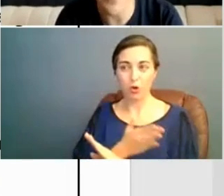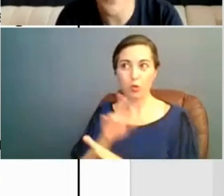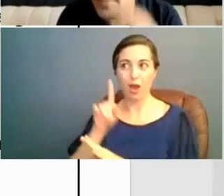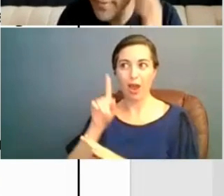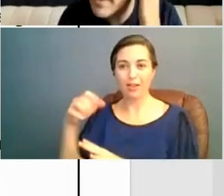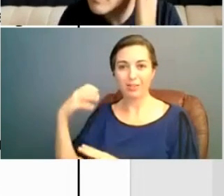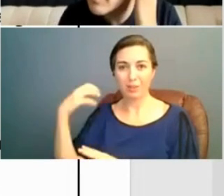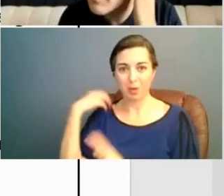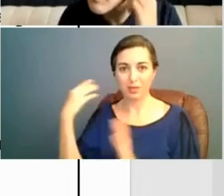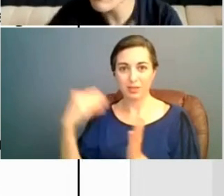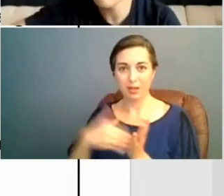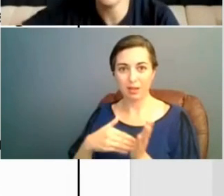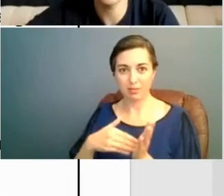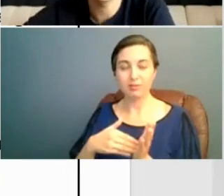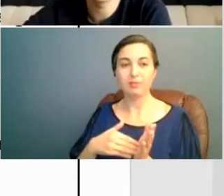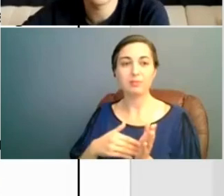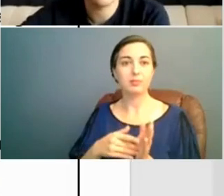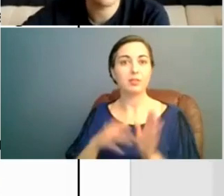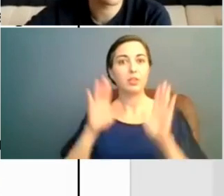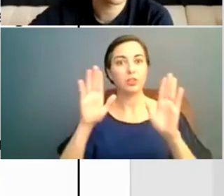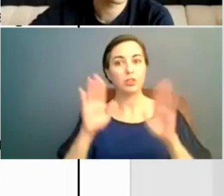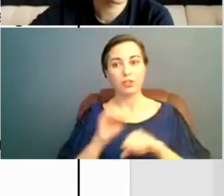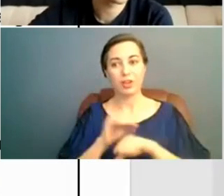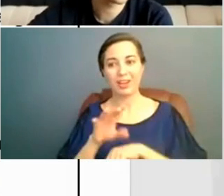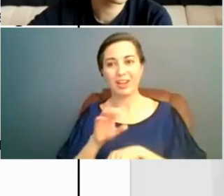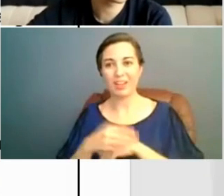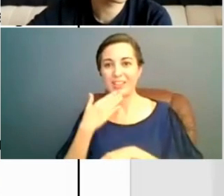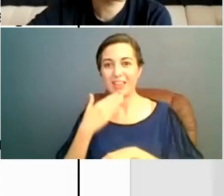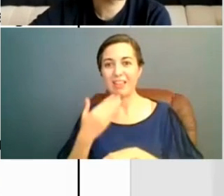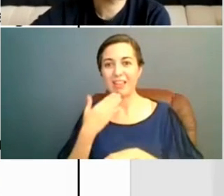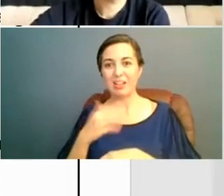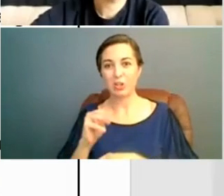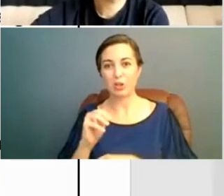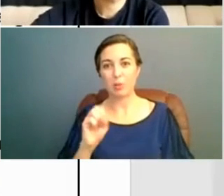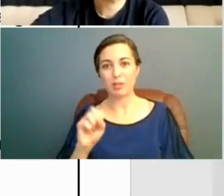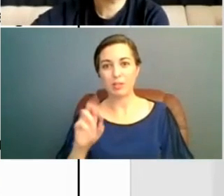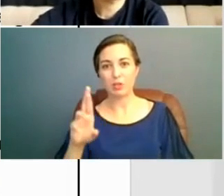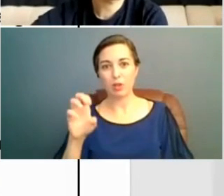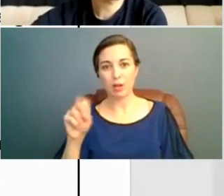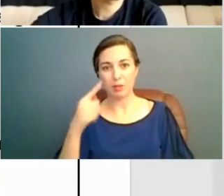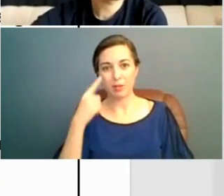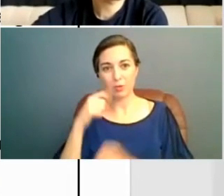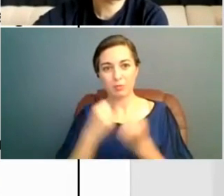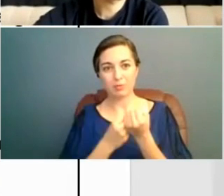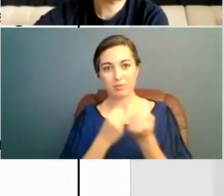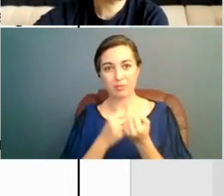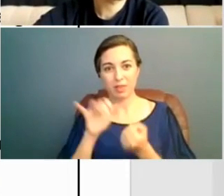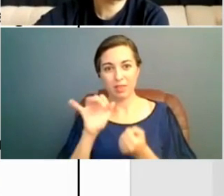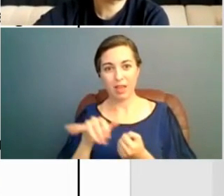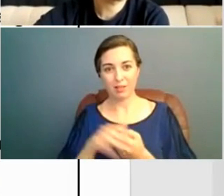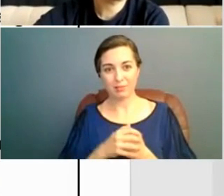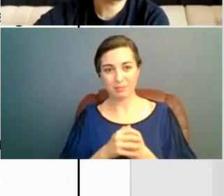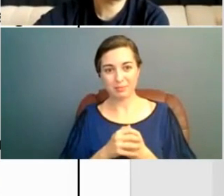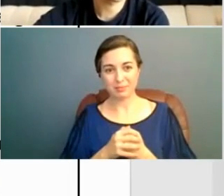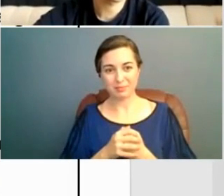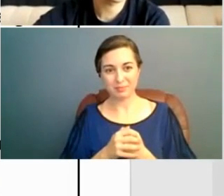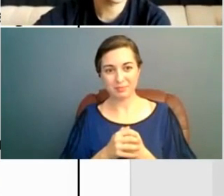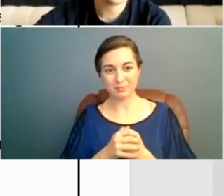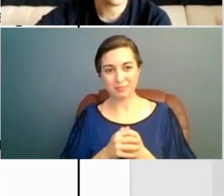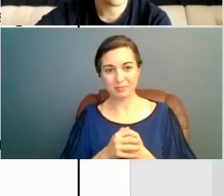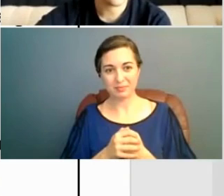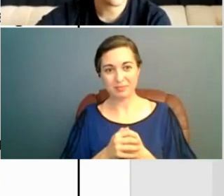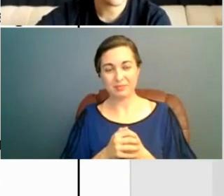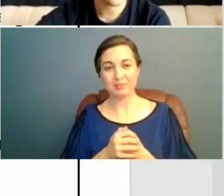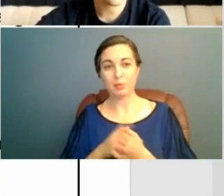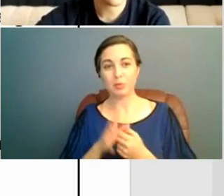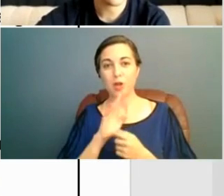again. Great advice. And thank you, Ms. Redmond, for your echoing that, because what we talk about in our material in our company,